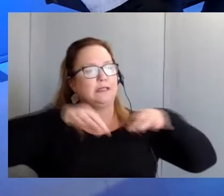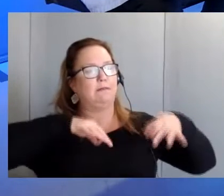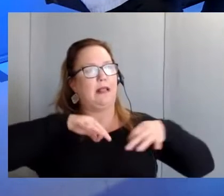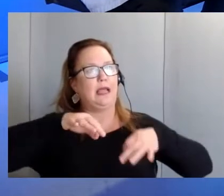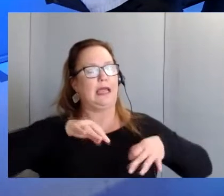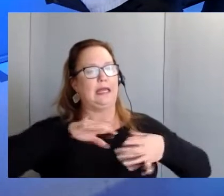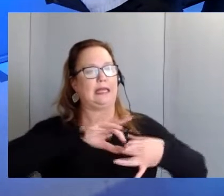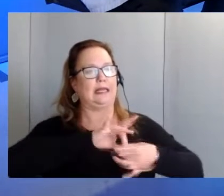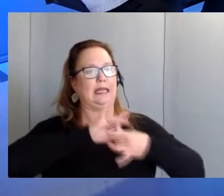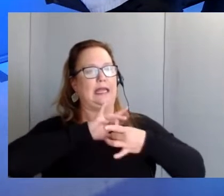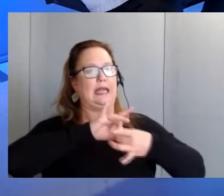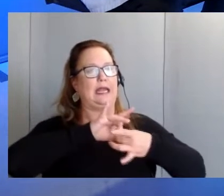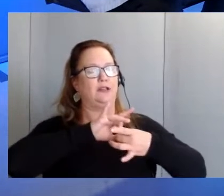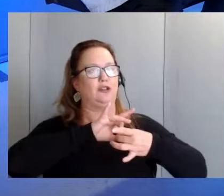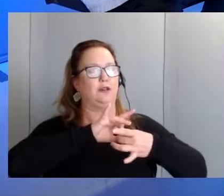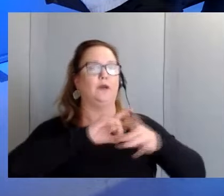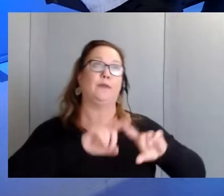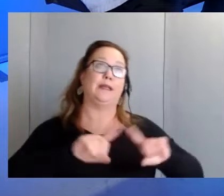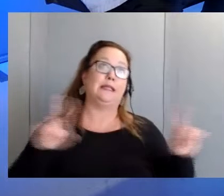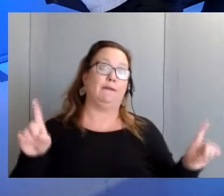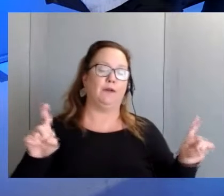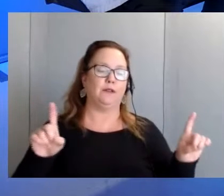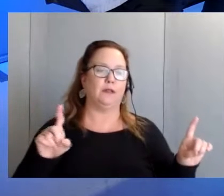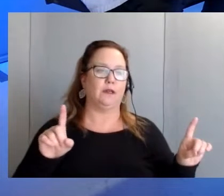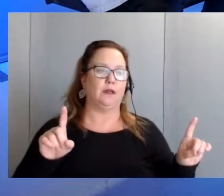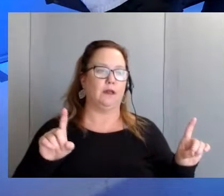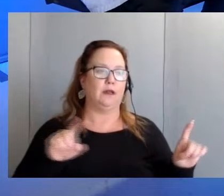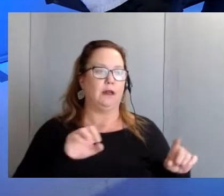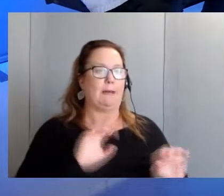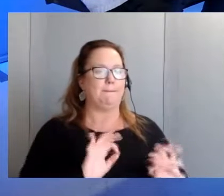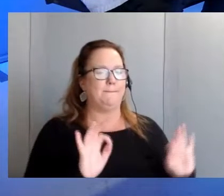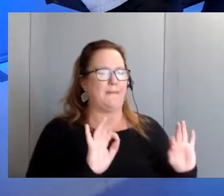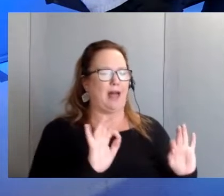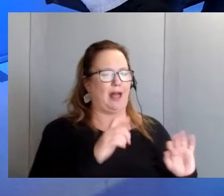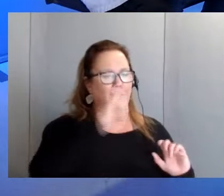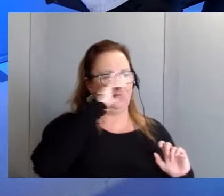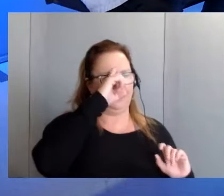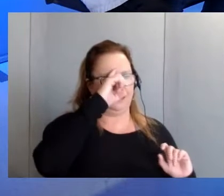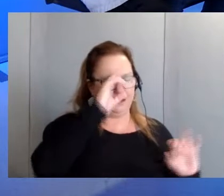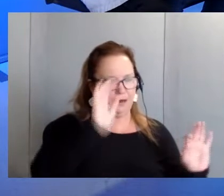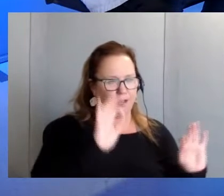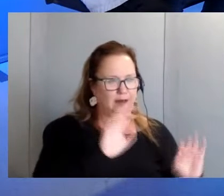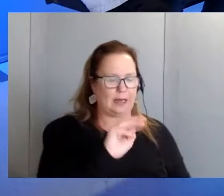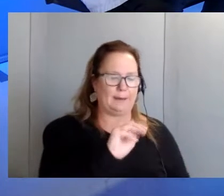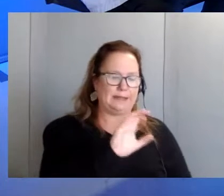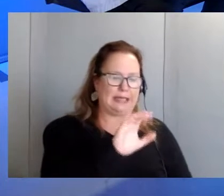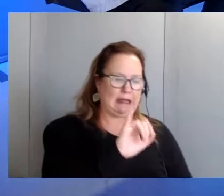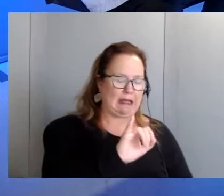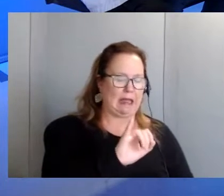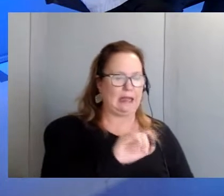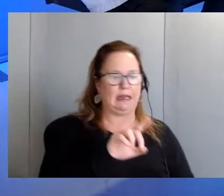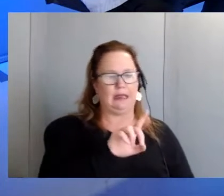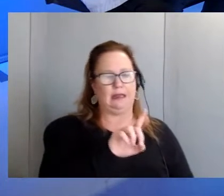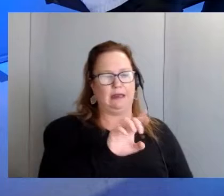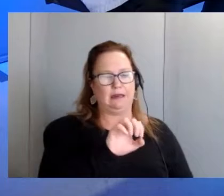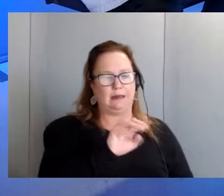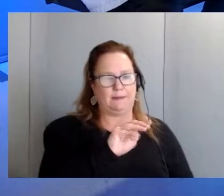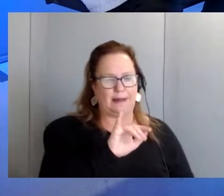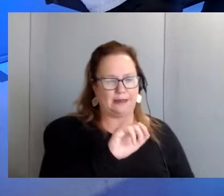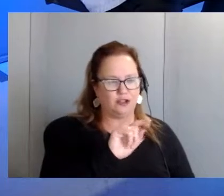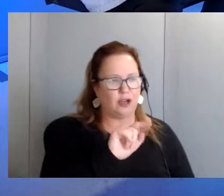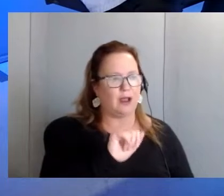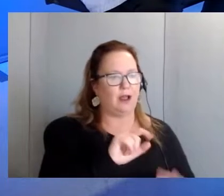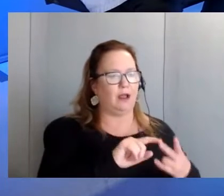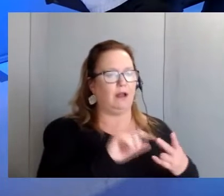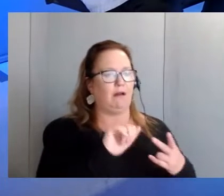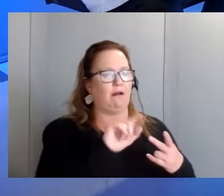connection between or the differences between the mild cognitive impairment, the MCI, the dementia, and Alzheimer's? How are we supposed